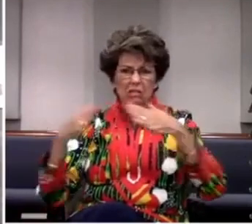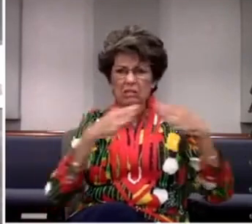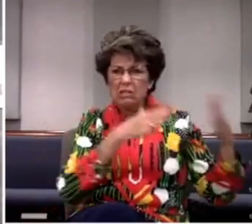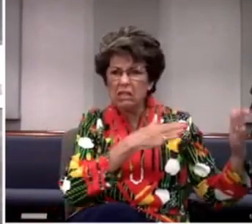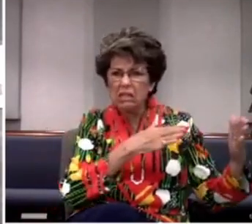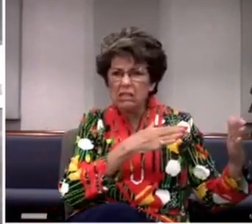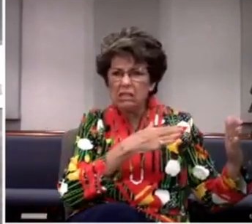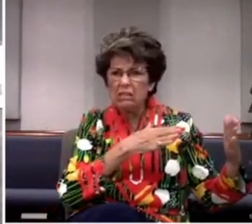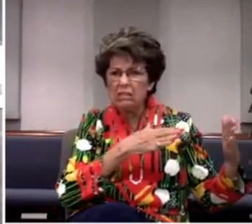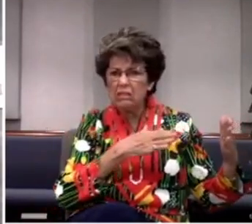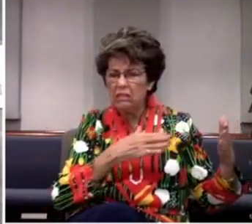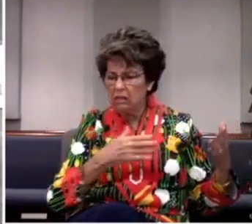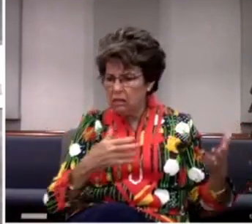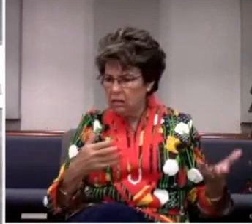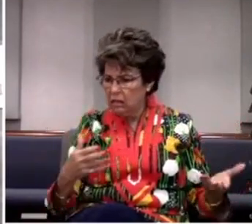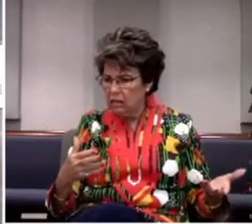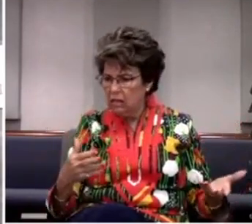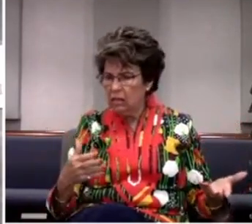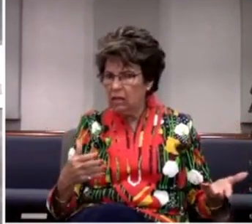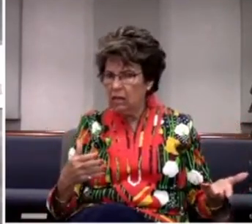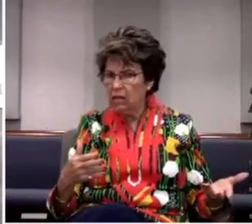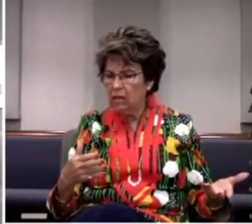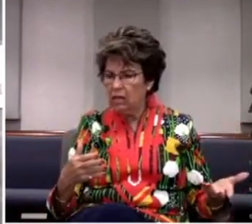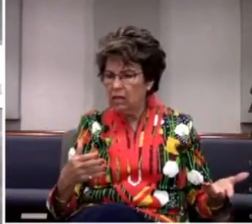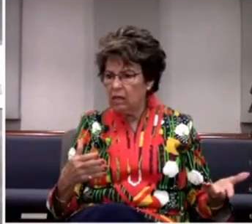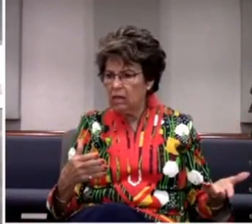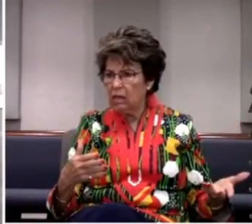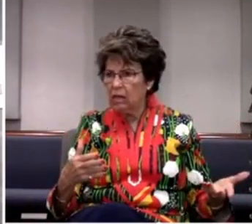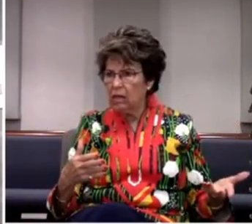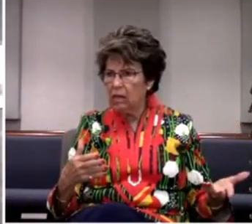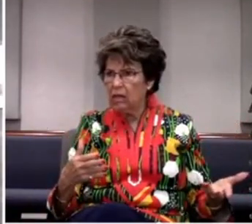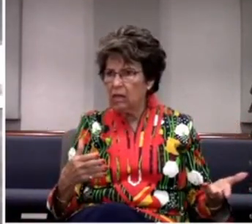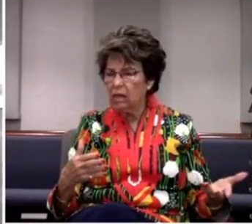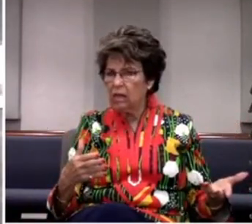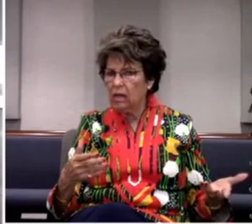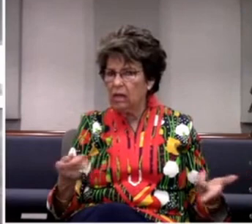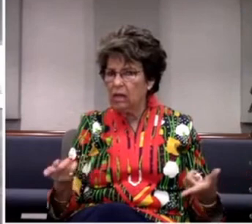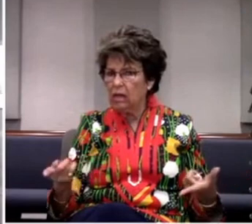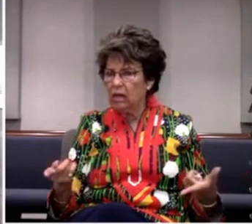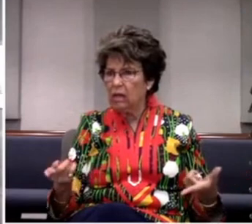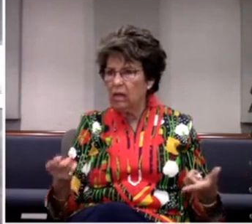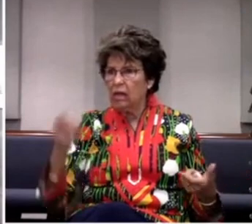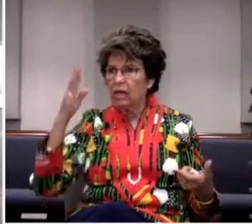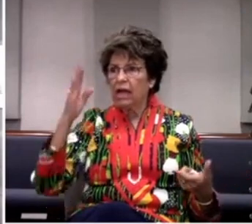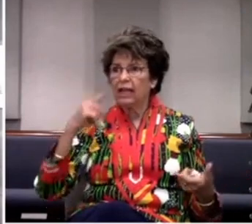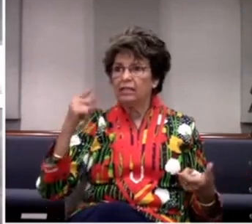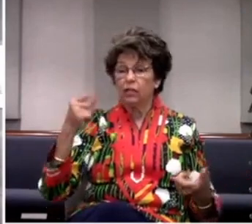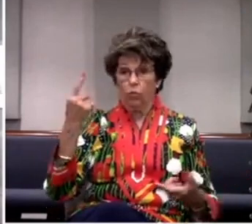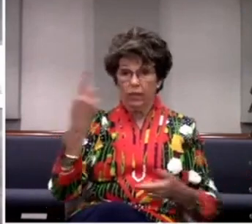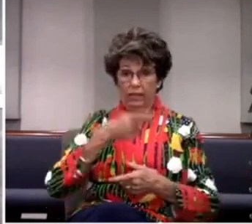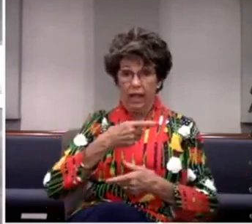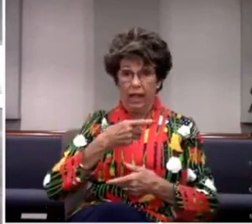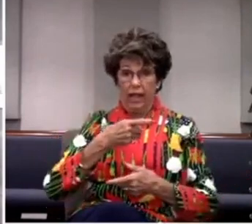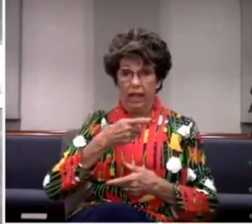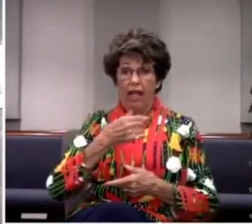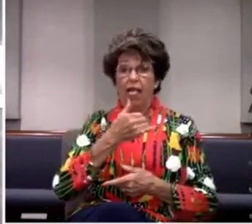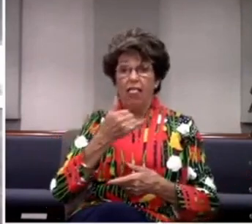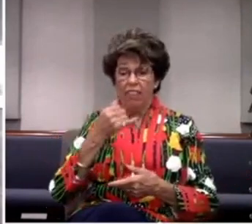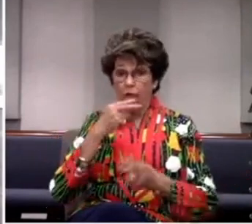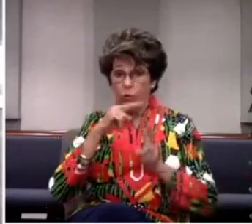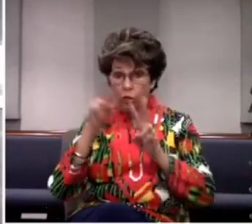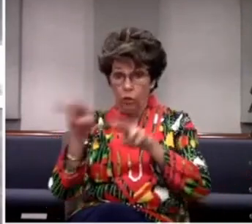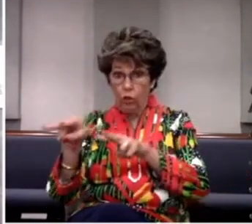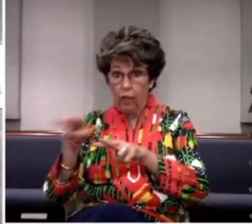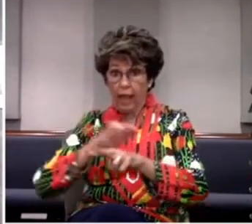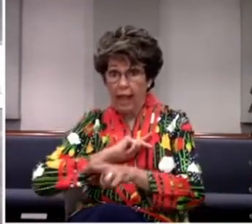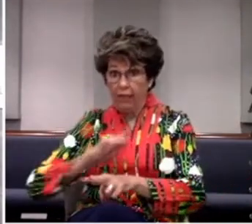of the prisoners? Let me just tell you something. God said one day they would look at this king of Tyrus, and because of God's punishment